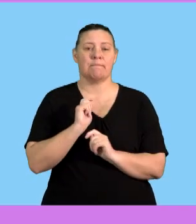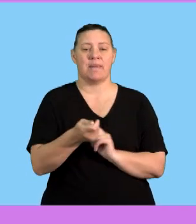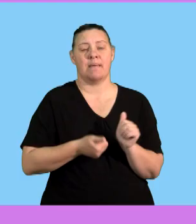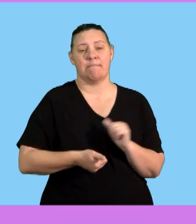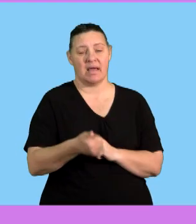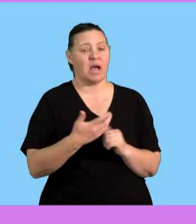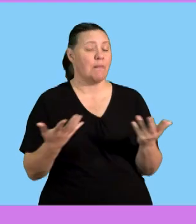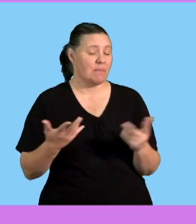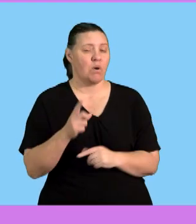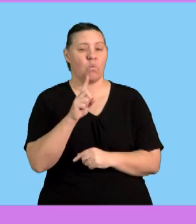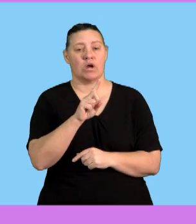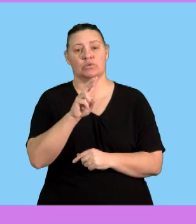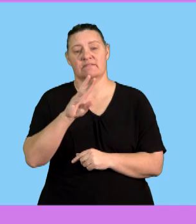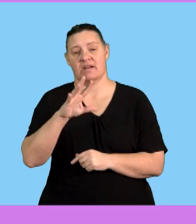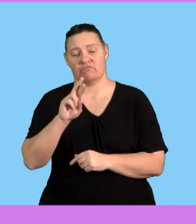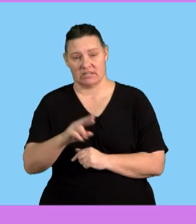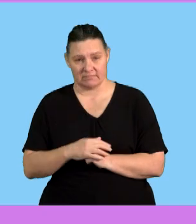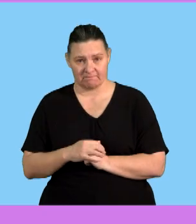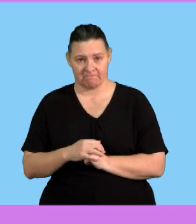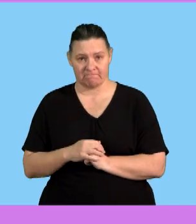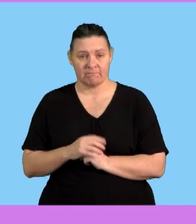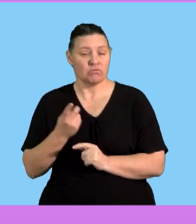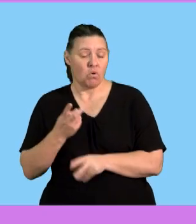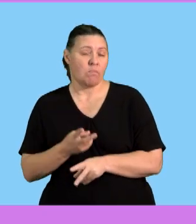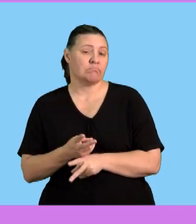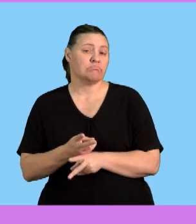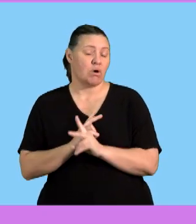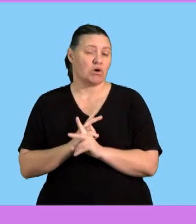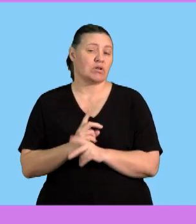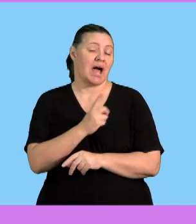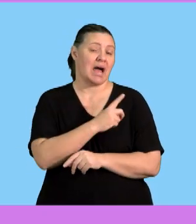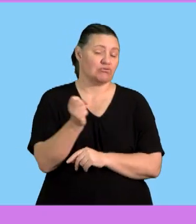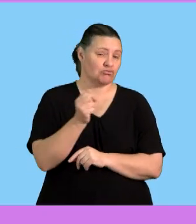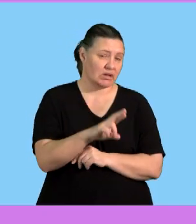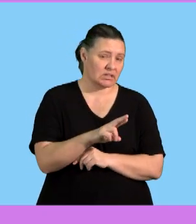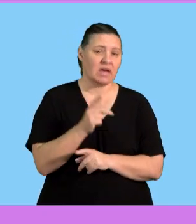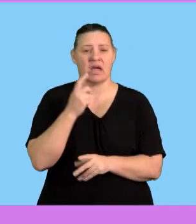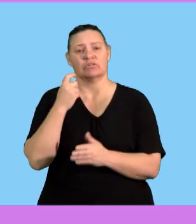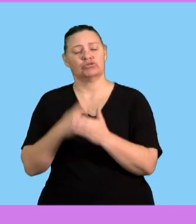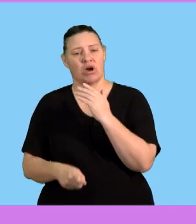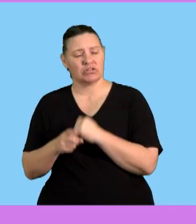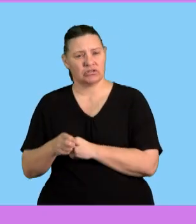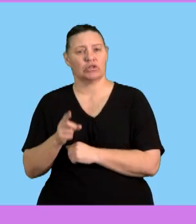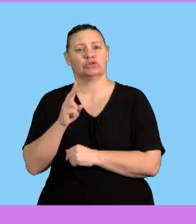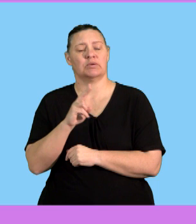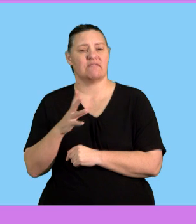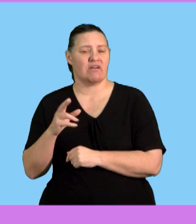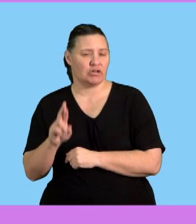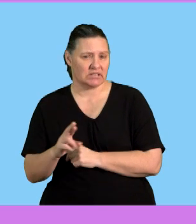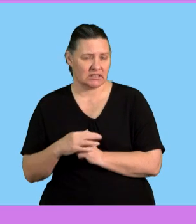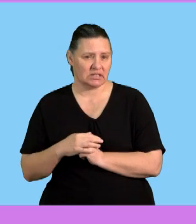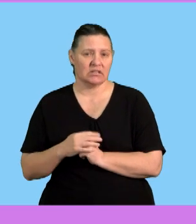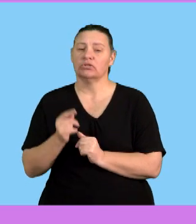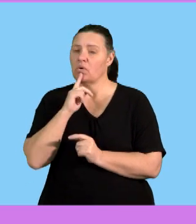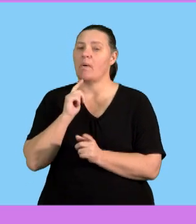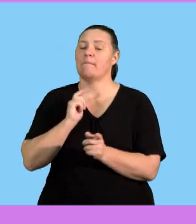pay back 125 Rand. So you borrowed 100 Rand, they charged you 25